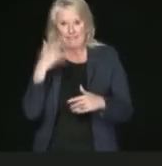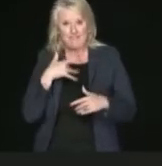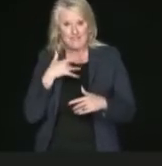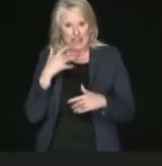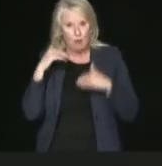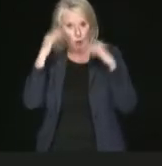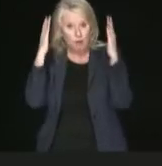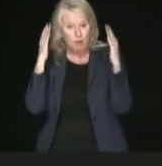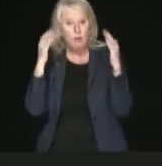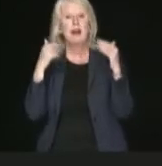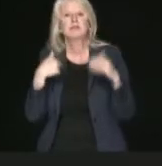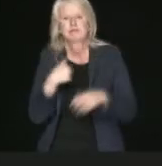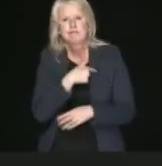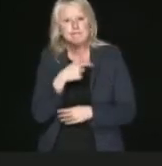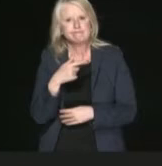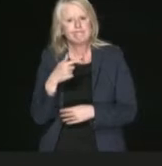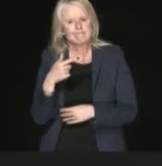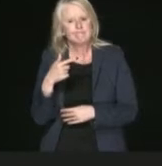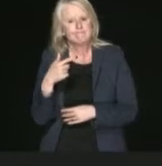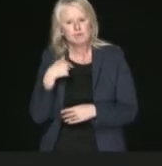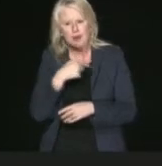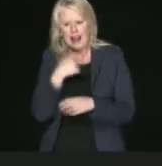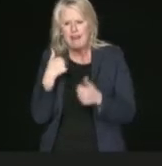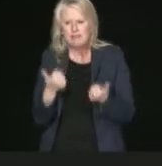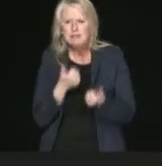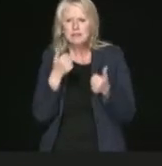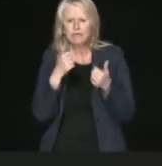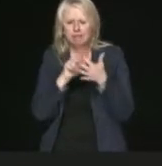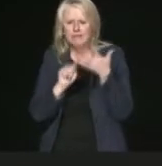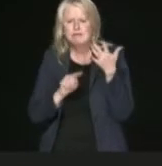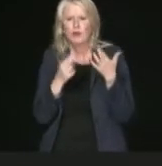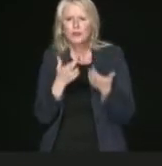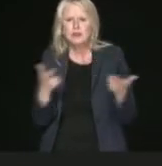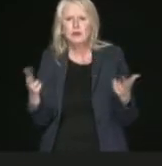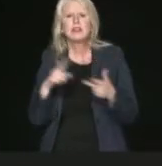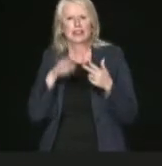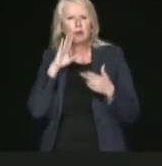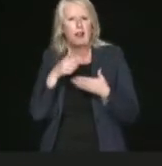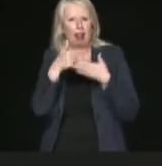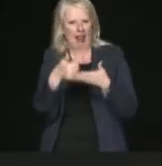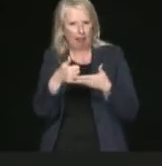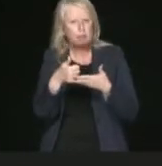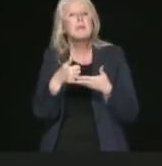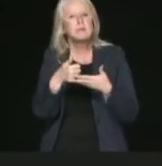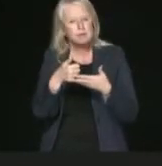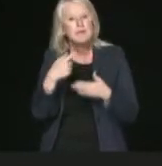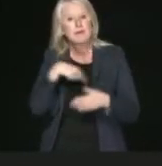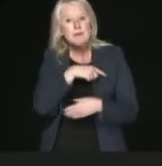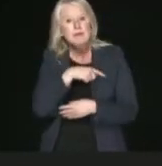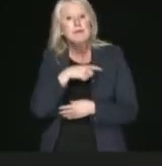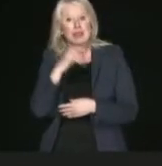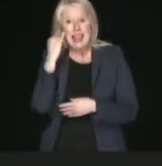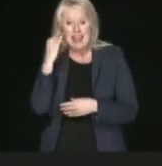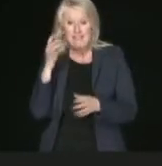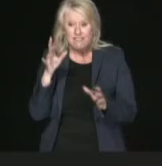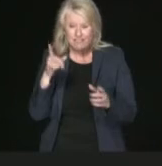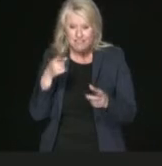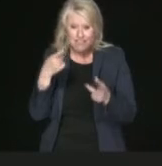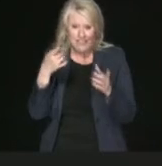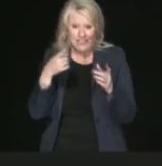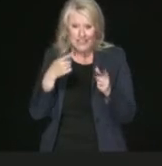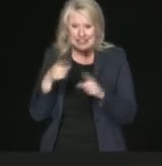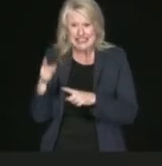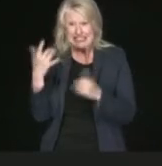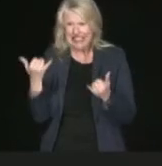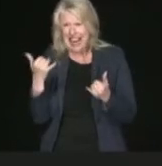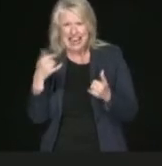have more to say about how you can access resources that can help. If you're in crisis, reach out, lean on